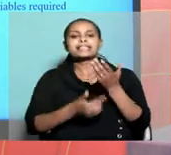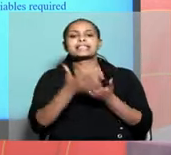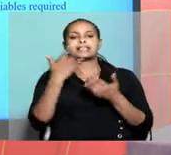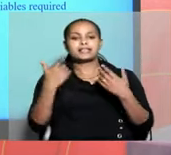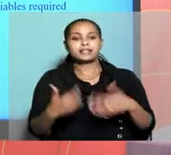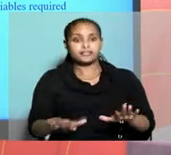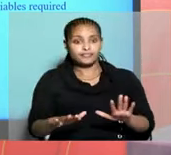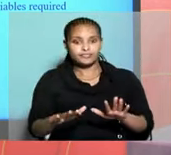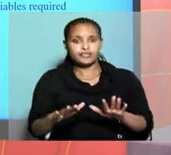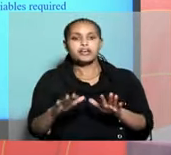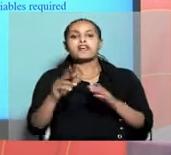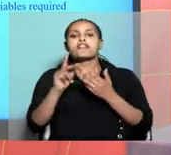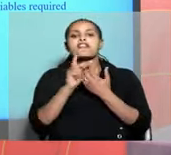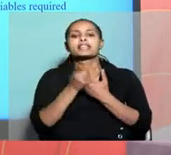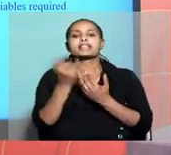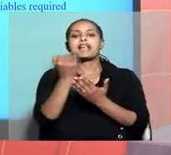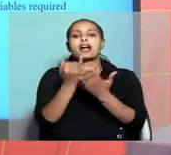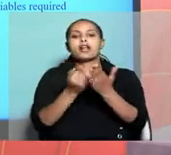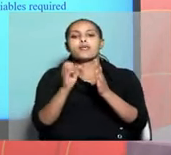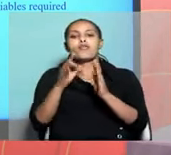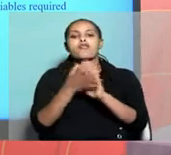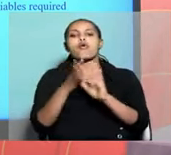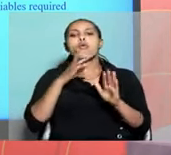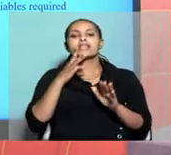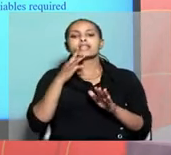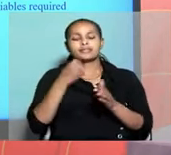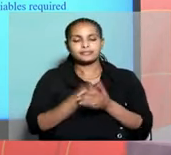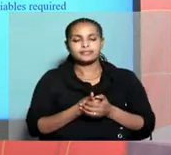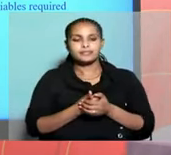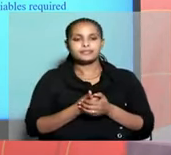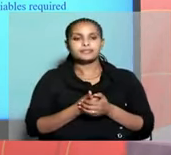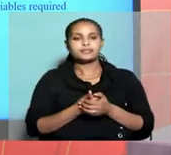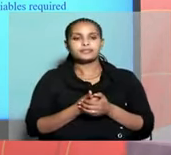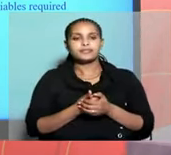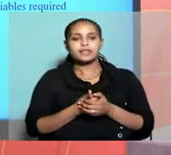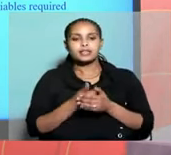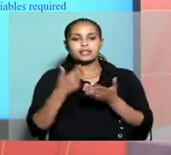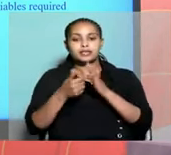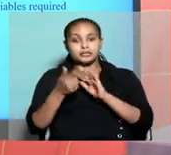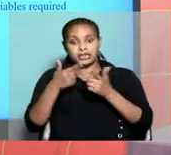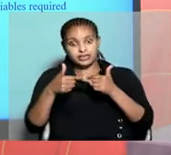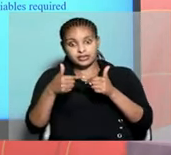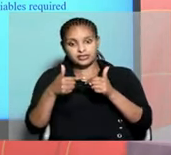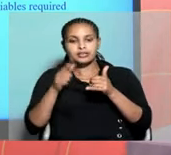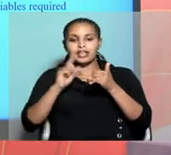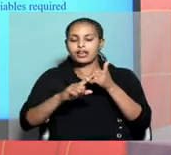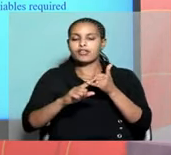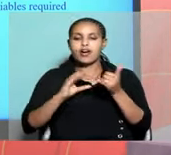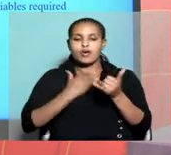discussed phase diagram of water. This brings